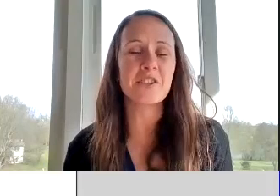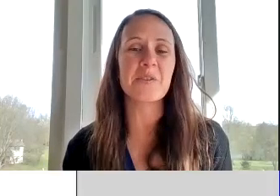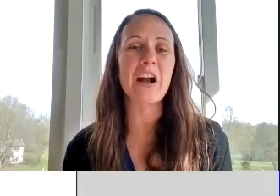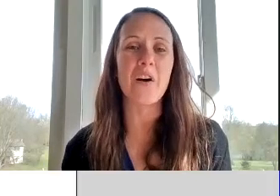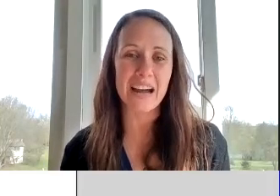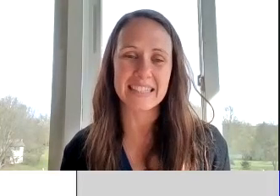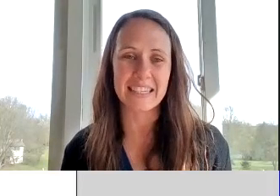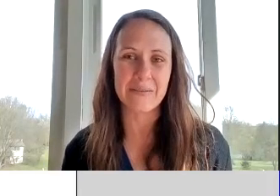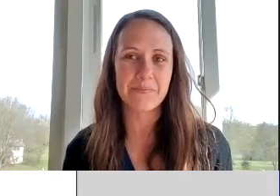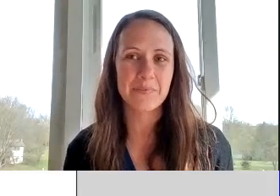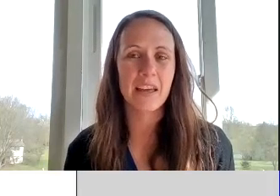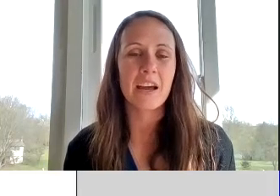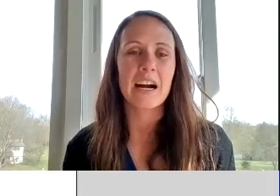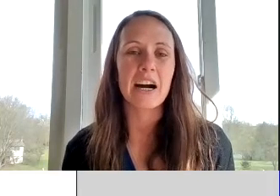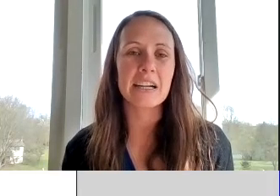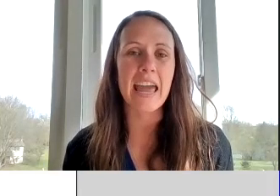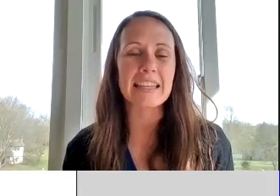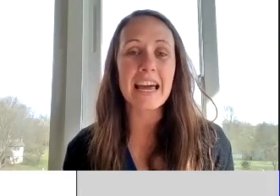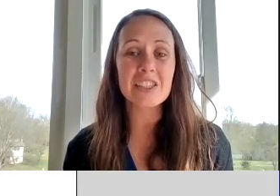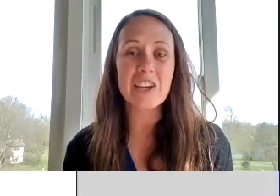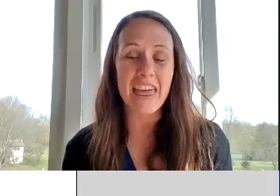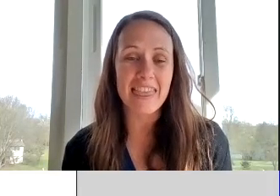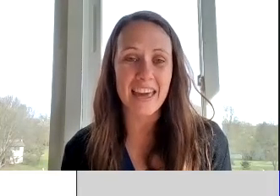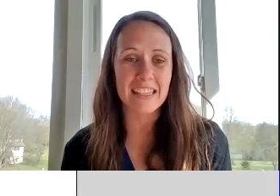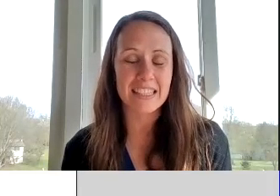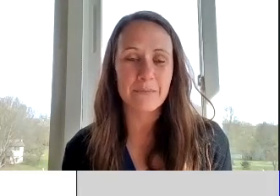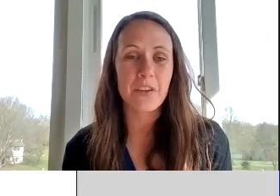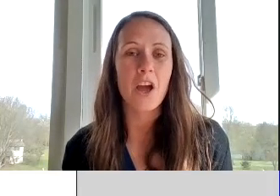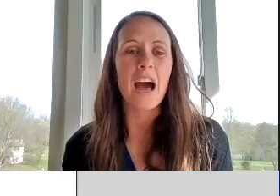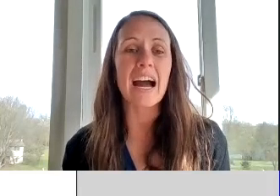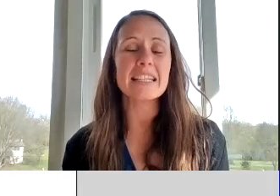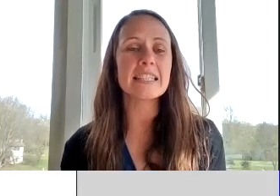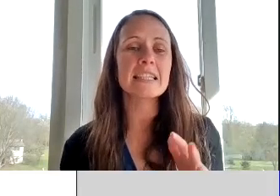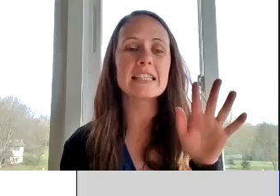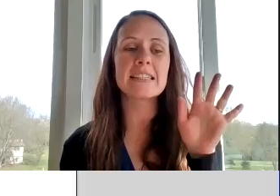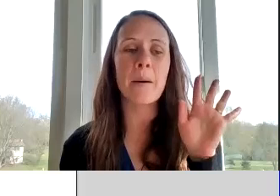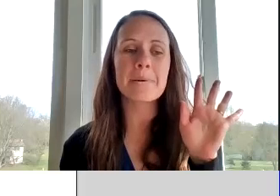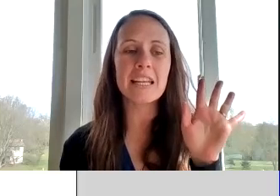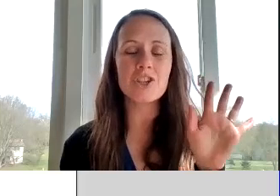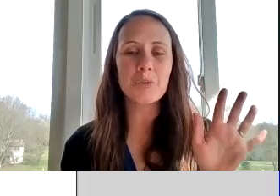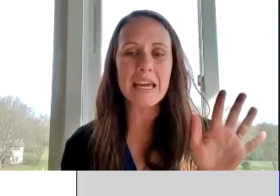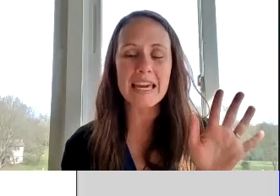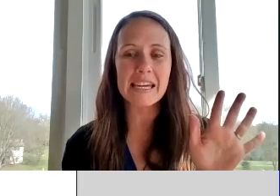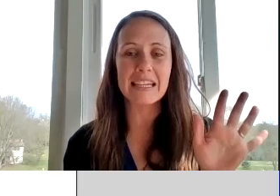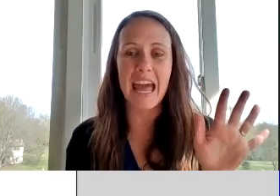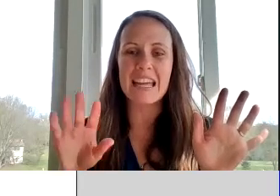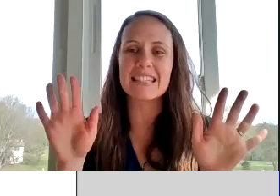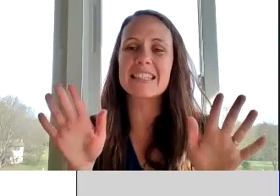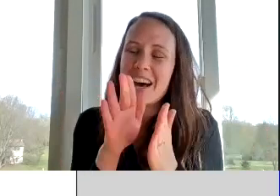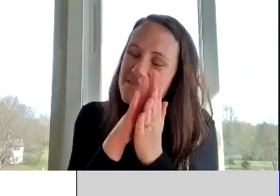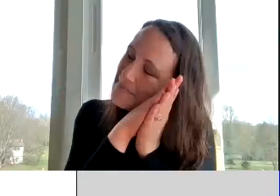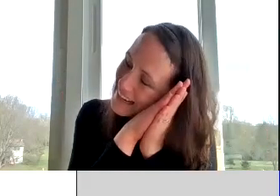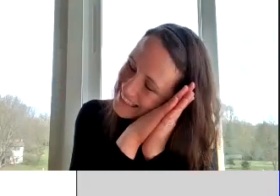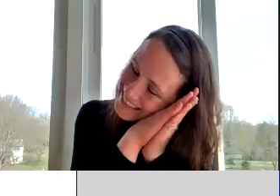You guys are doing awesome. All right, let's look at this. I see somebody drinking